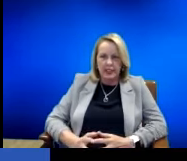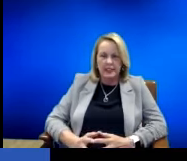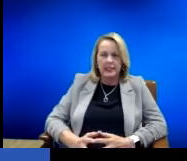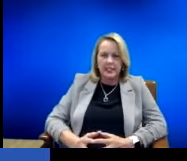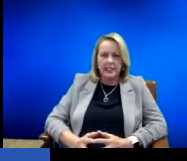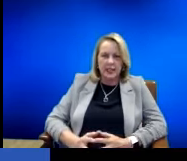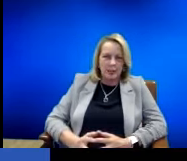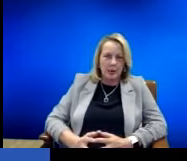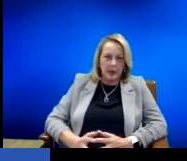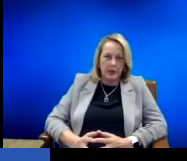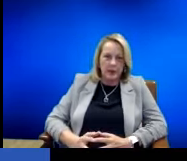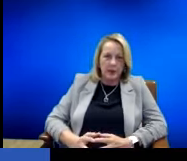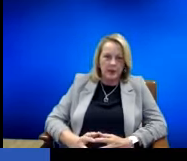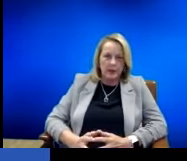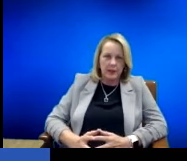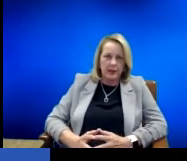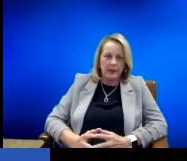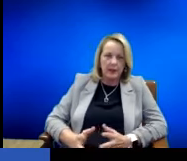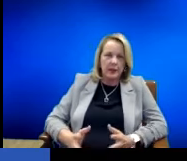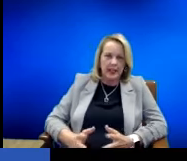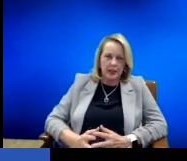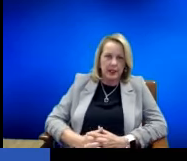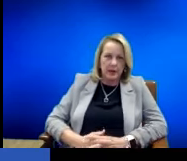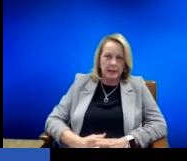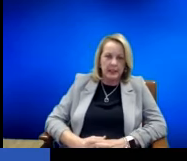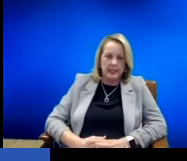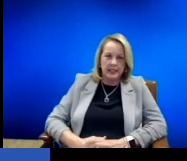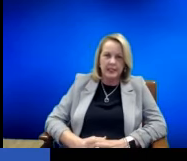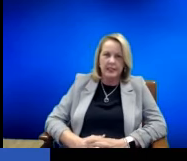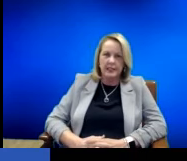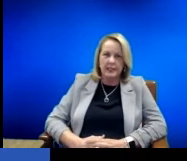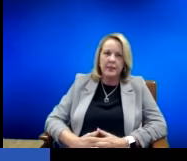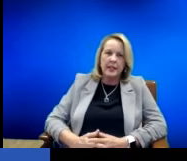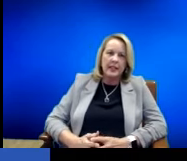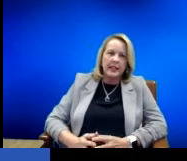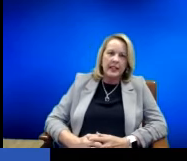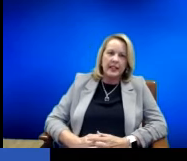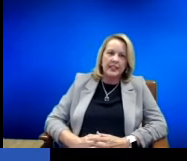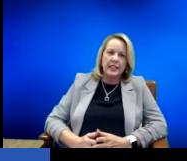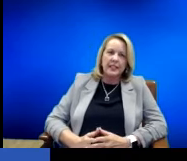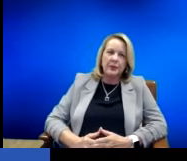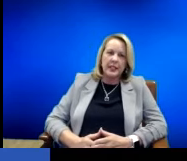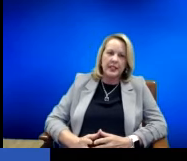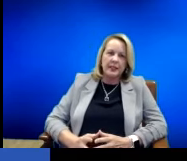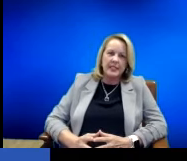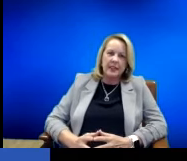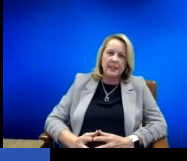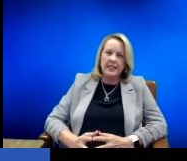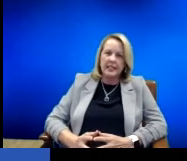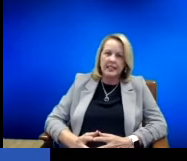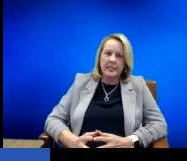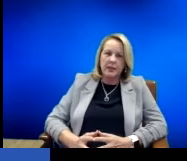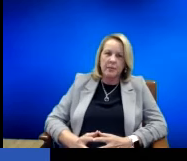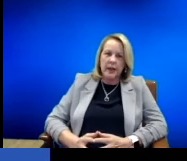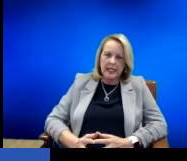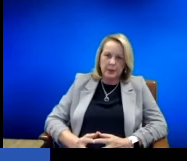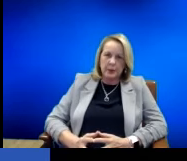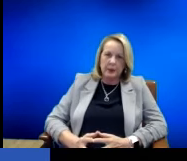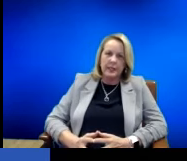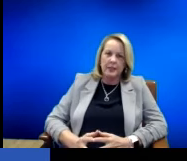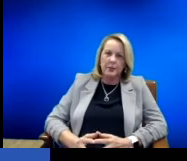as long as that's not more than your annual compensation. So there's a